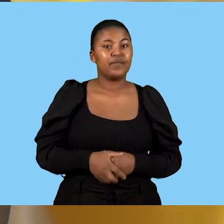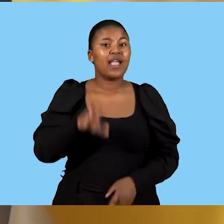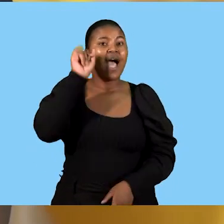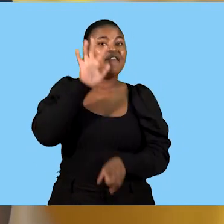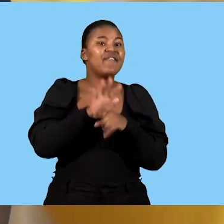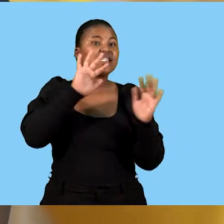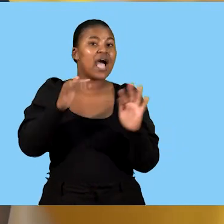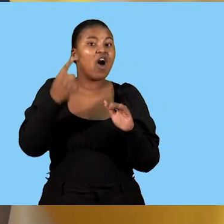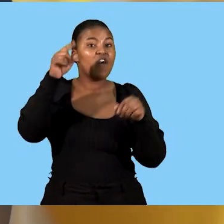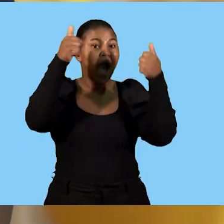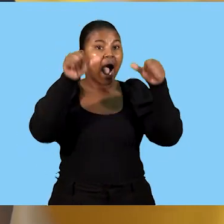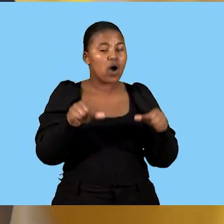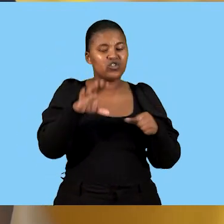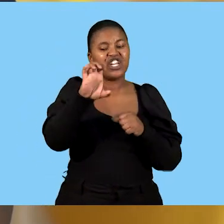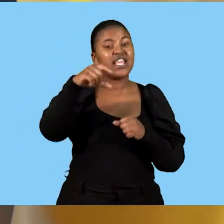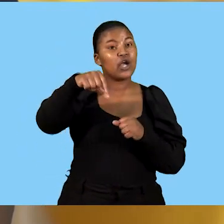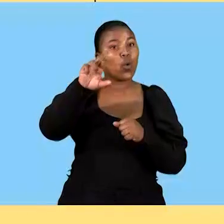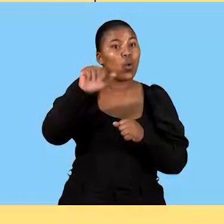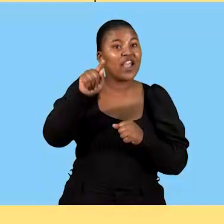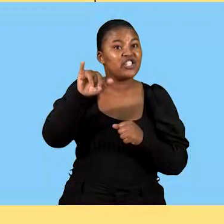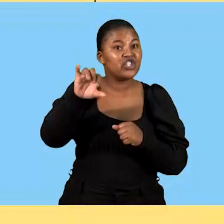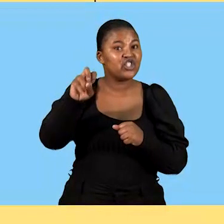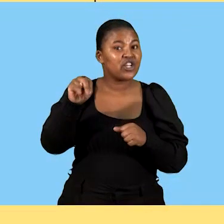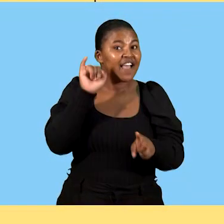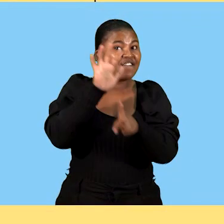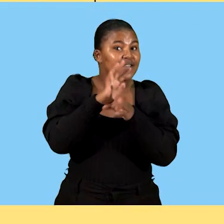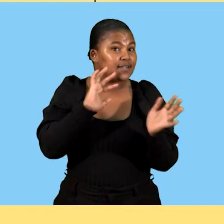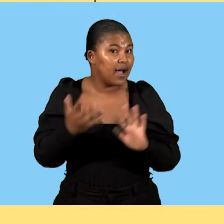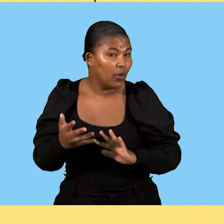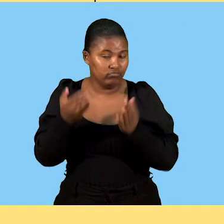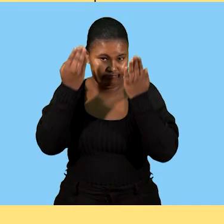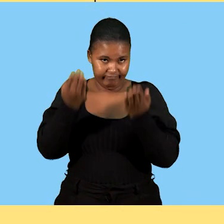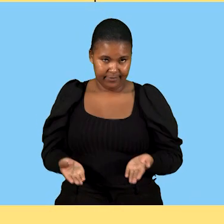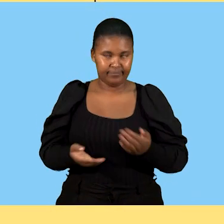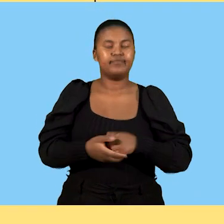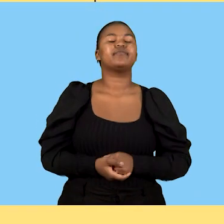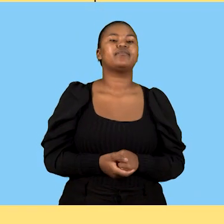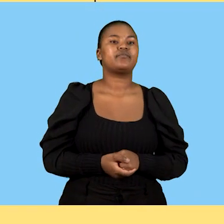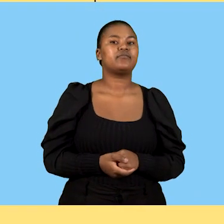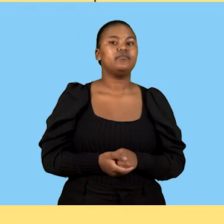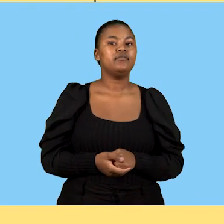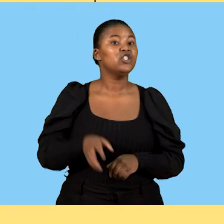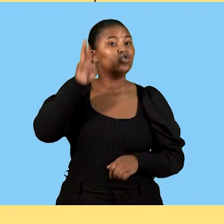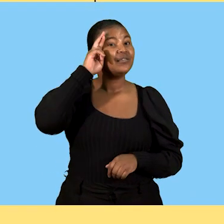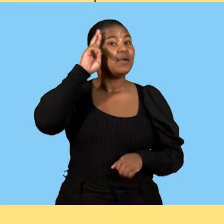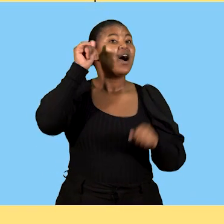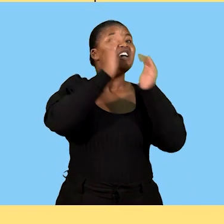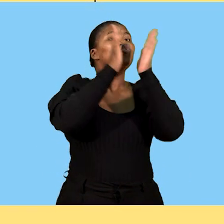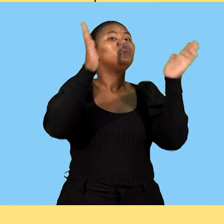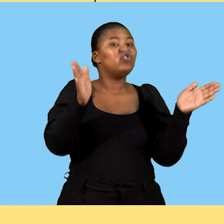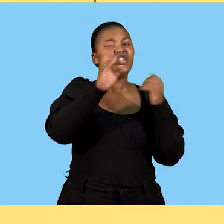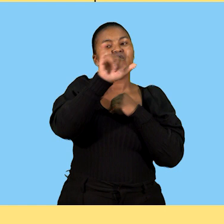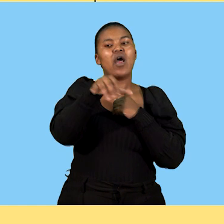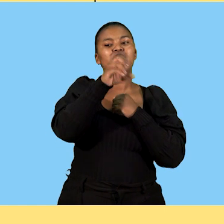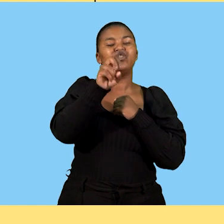the accounting equation. In the accounting equation, we are now saying, remember in the general journal, we